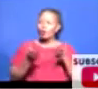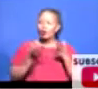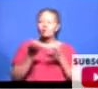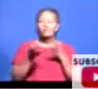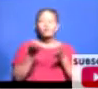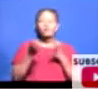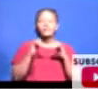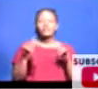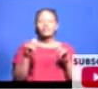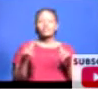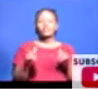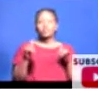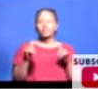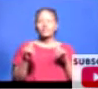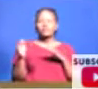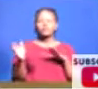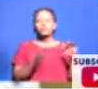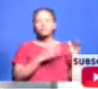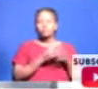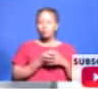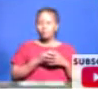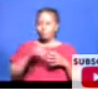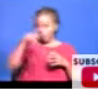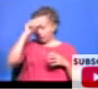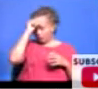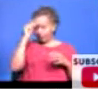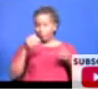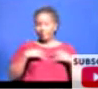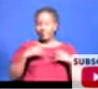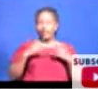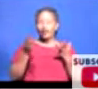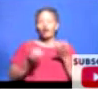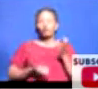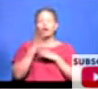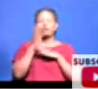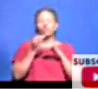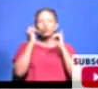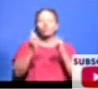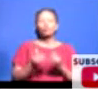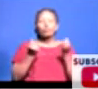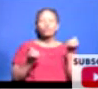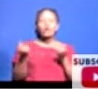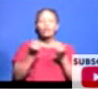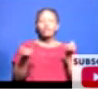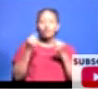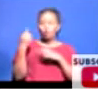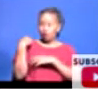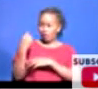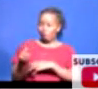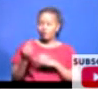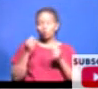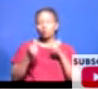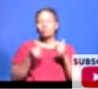is now. My name is Betty Kiptum. The government has rolled out a new generation smart motor vehicle number plates with enhanced security